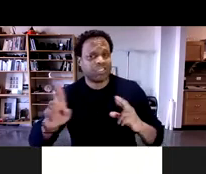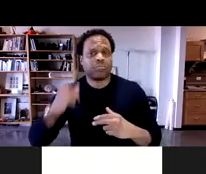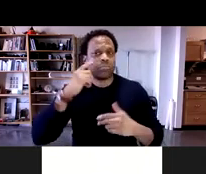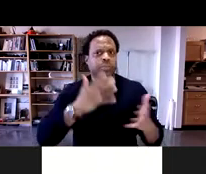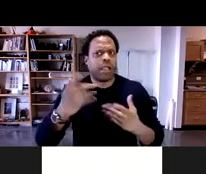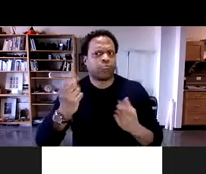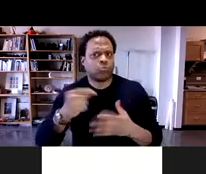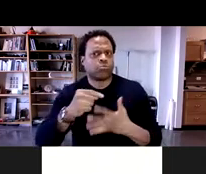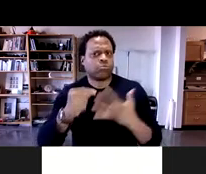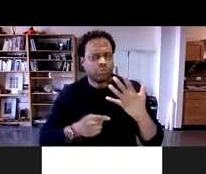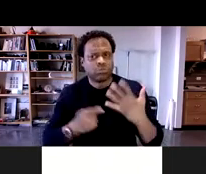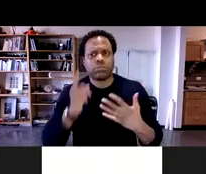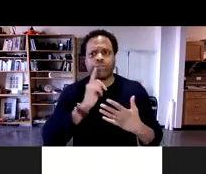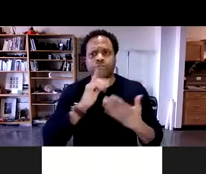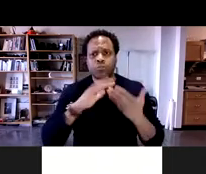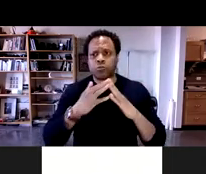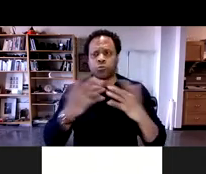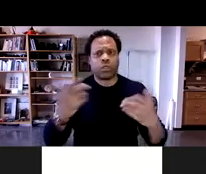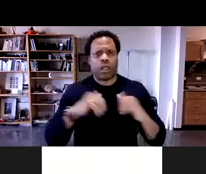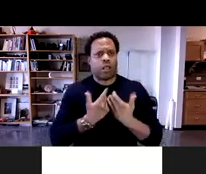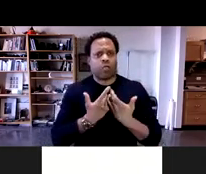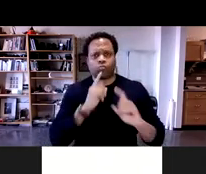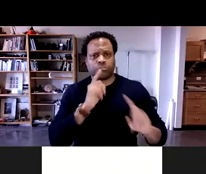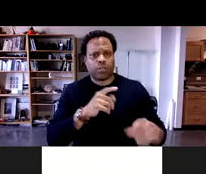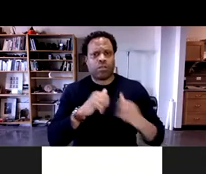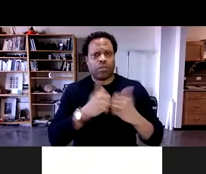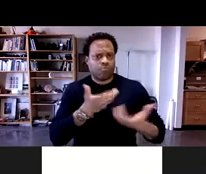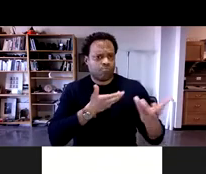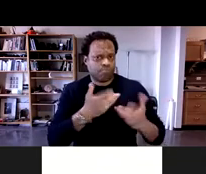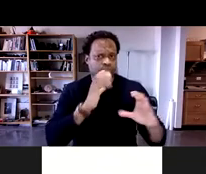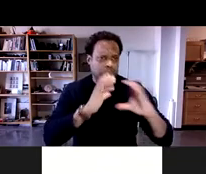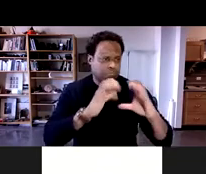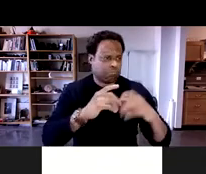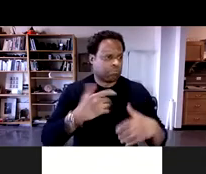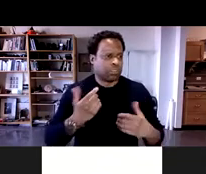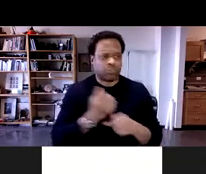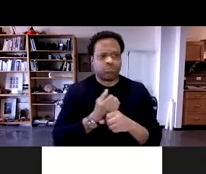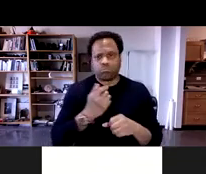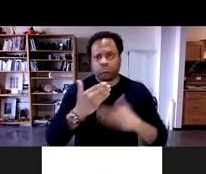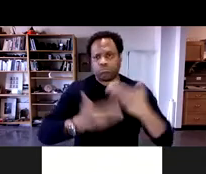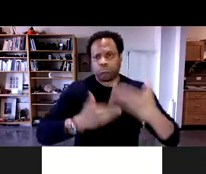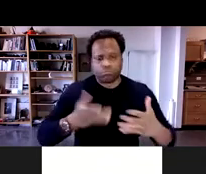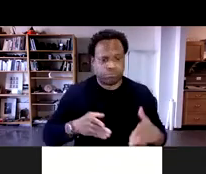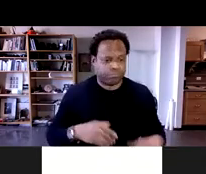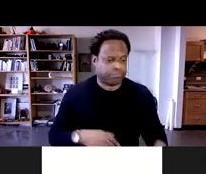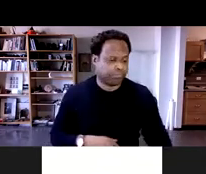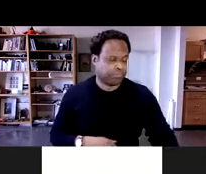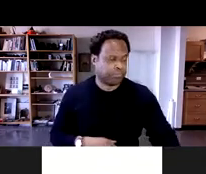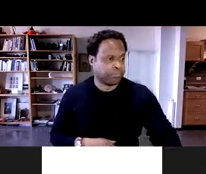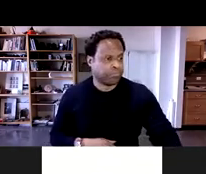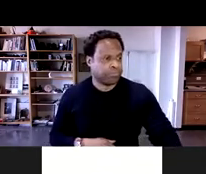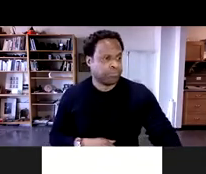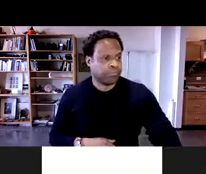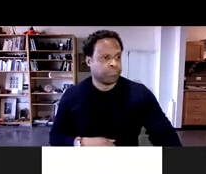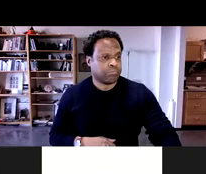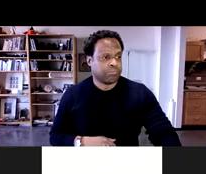So we'd like to make sure that everyone's ready and they know what to do for the deaf community when it comes time to give them their vaccinations,